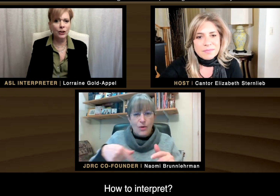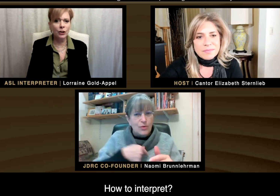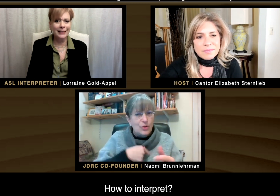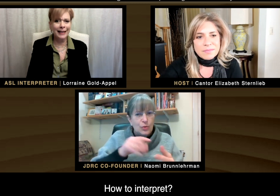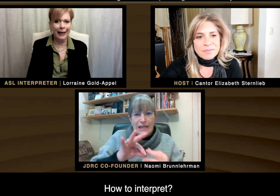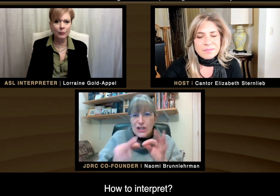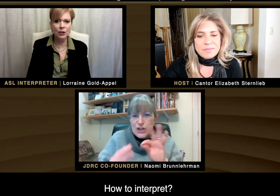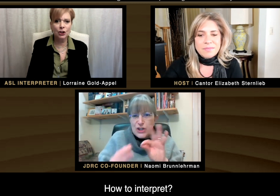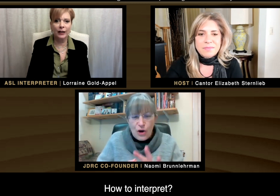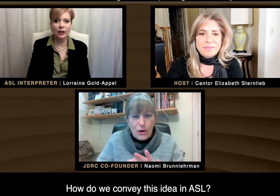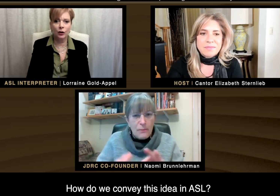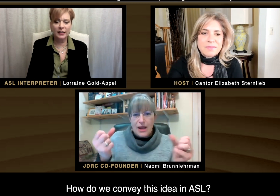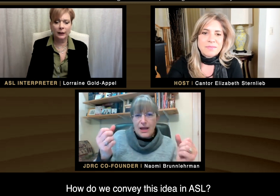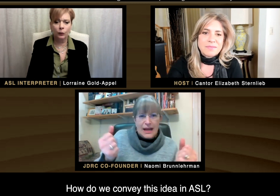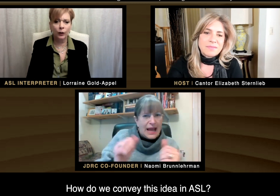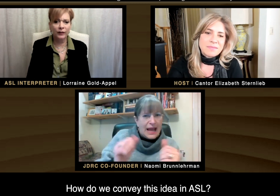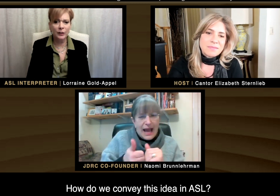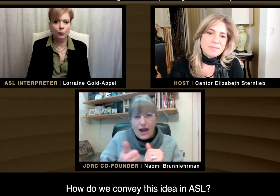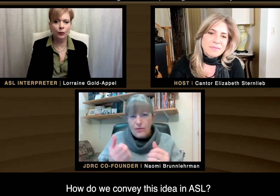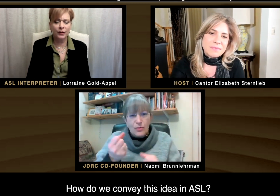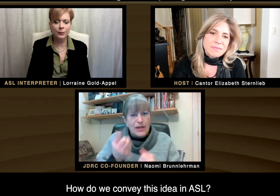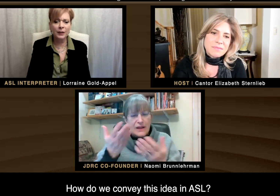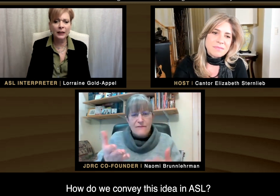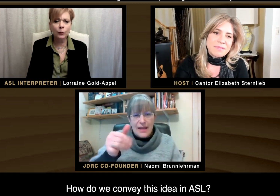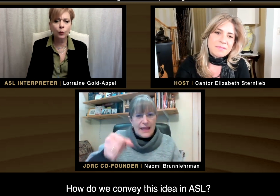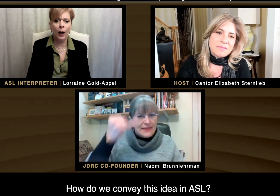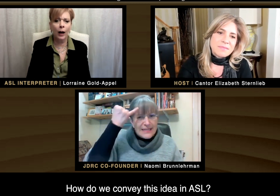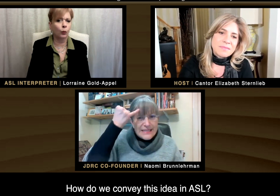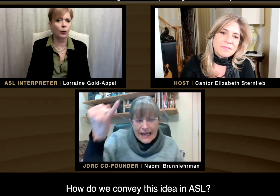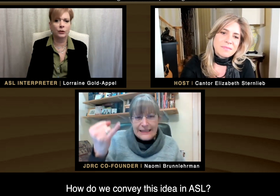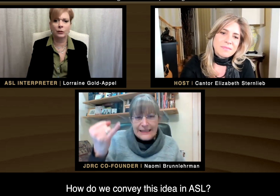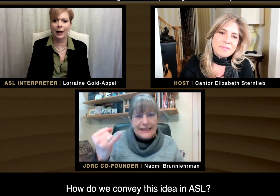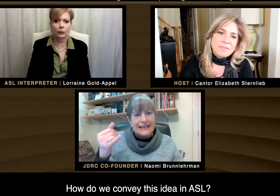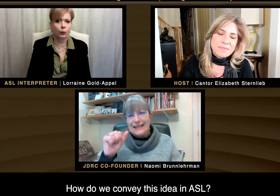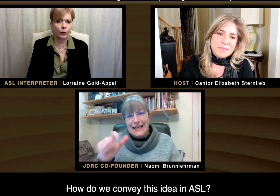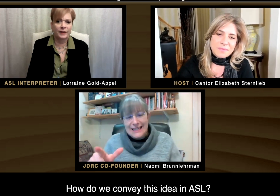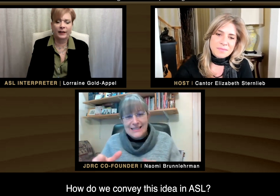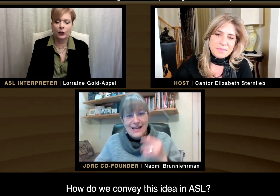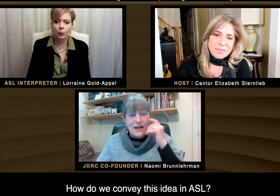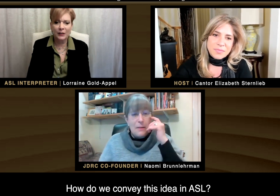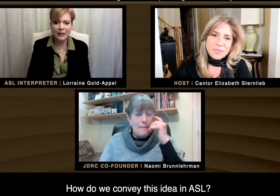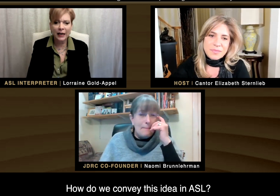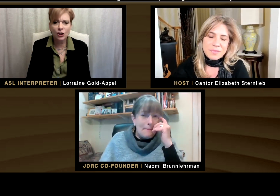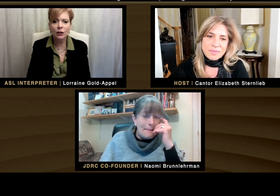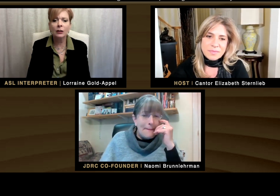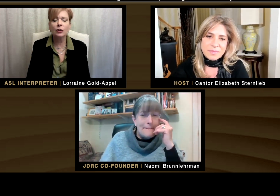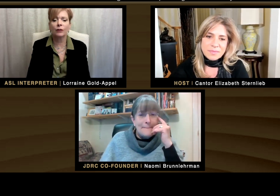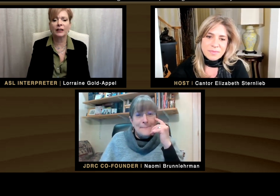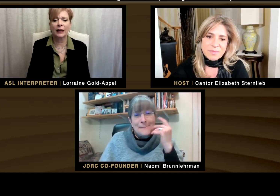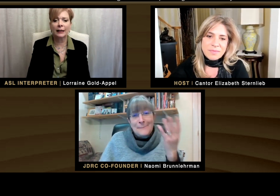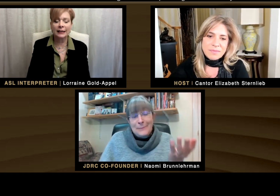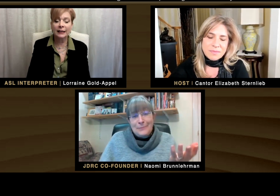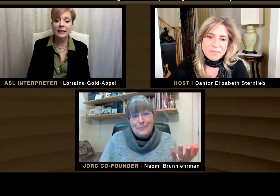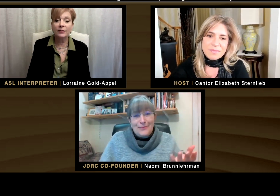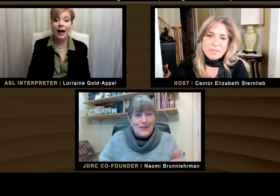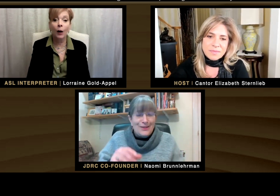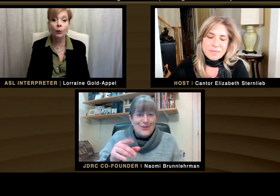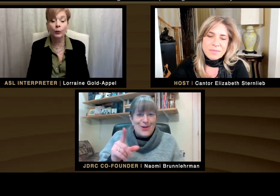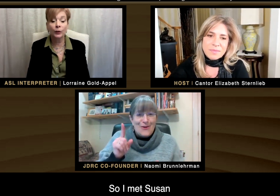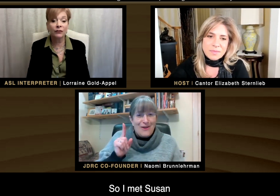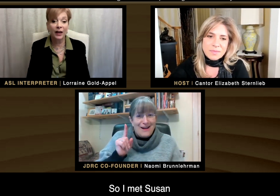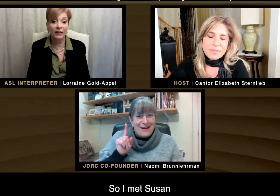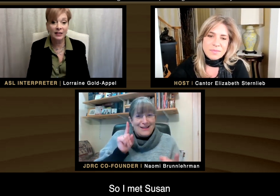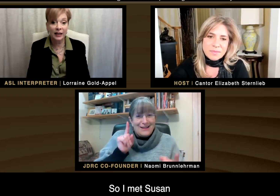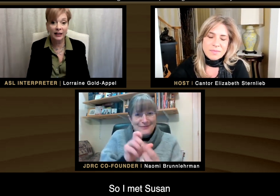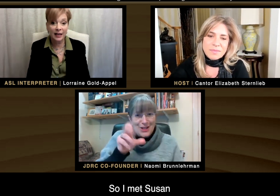So questions came to JDRC. What do these prayers mean? What's the interpretation? Do you have any ideas of how